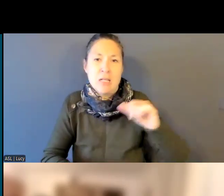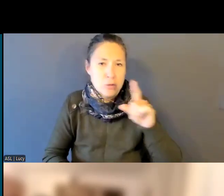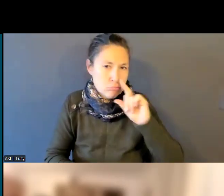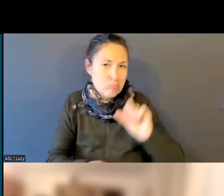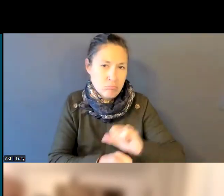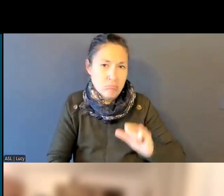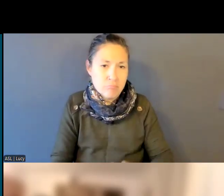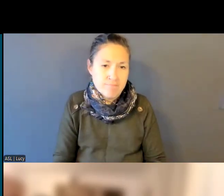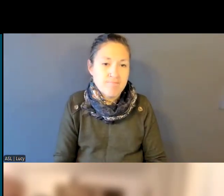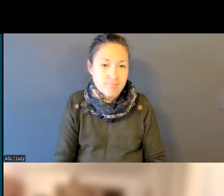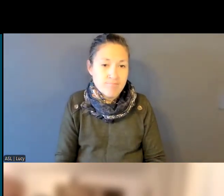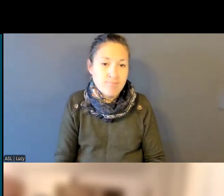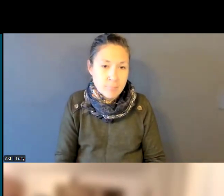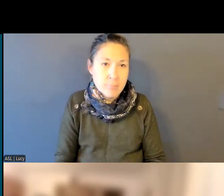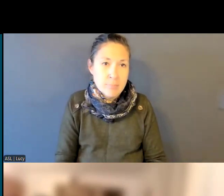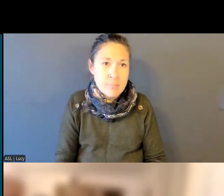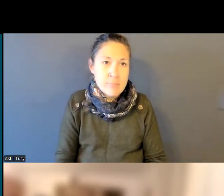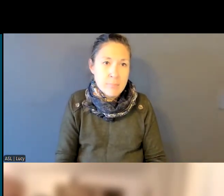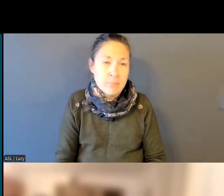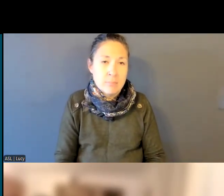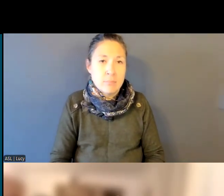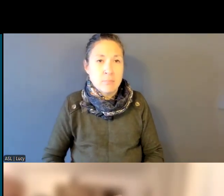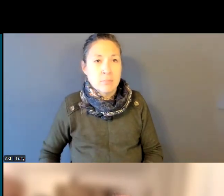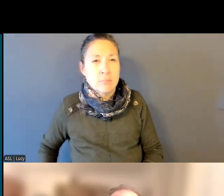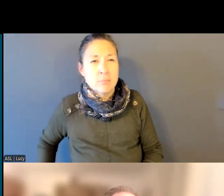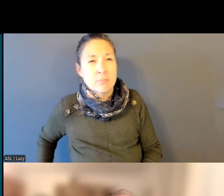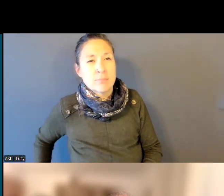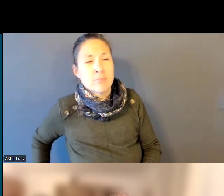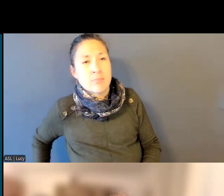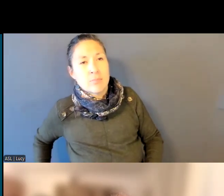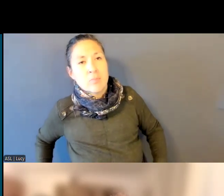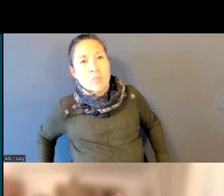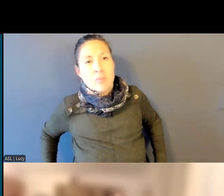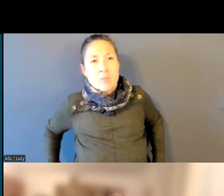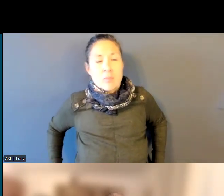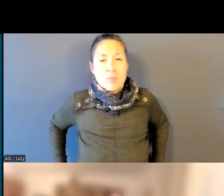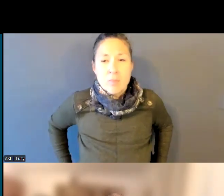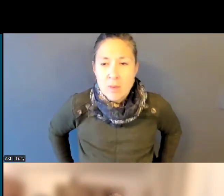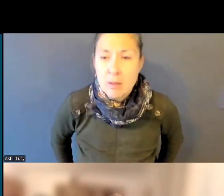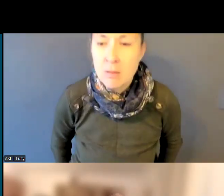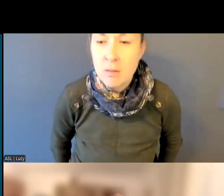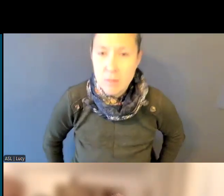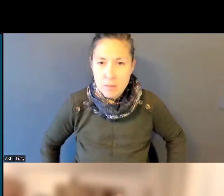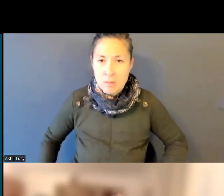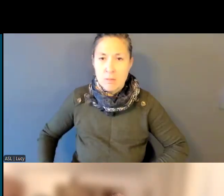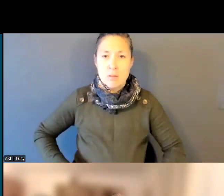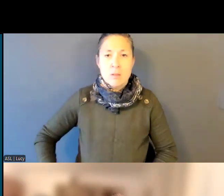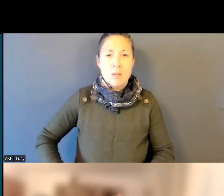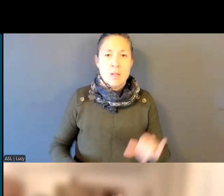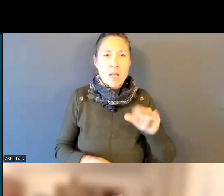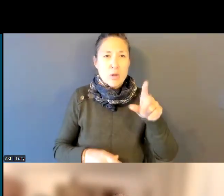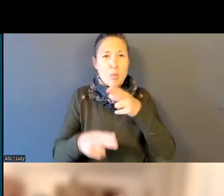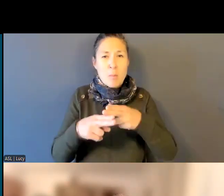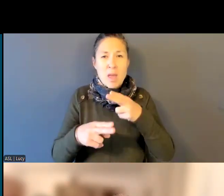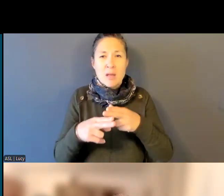I think that some of those things you alluded to, like additional resources, in